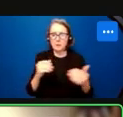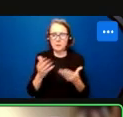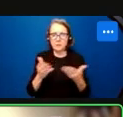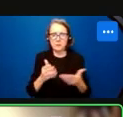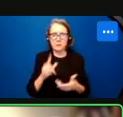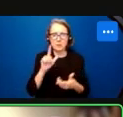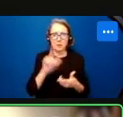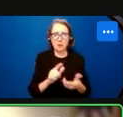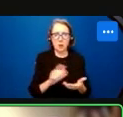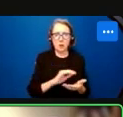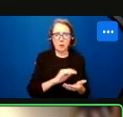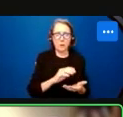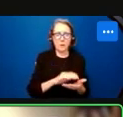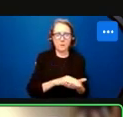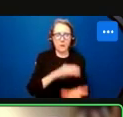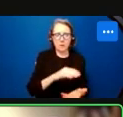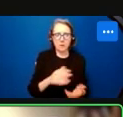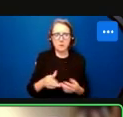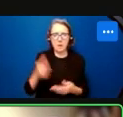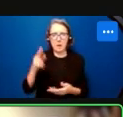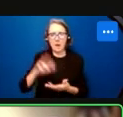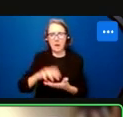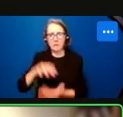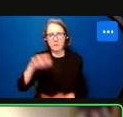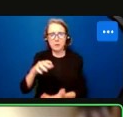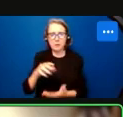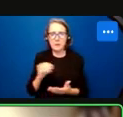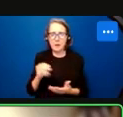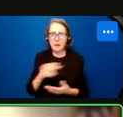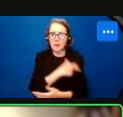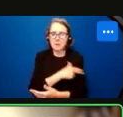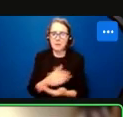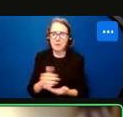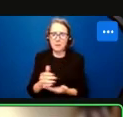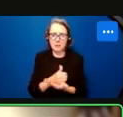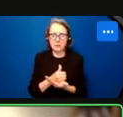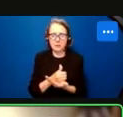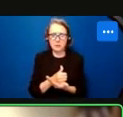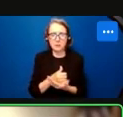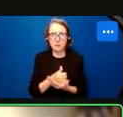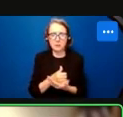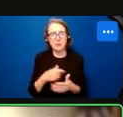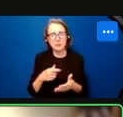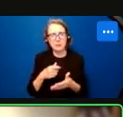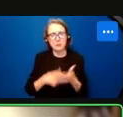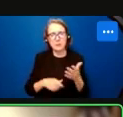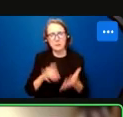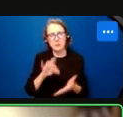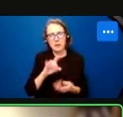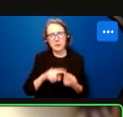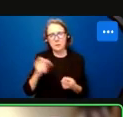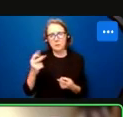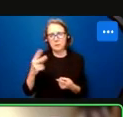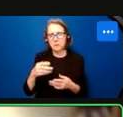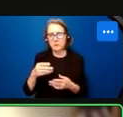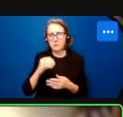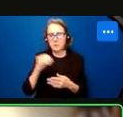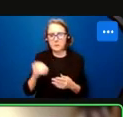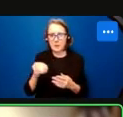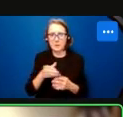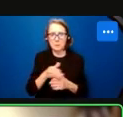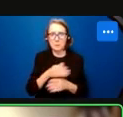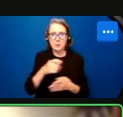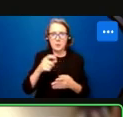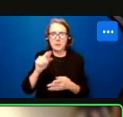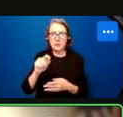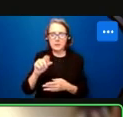collection. Adjustments to these rates are also done to target an 8 to 12% pre-tax return on revenue. The